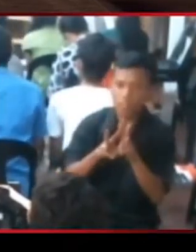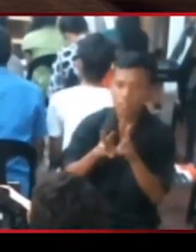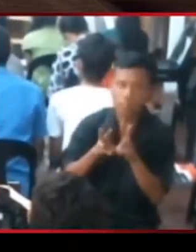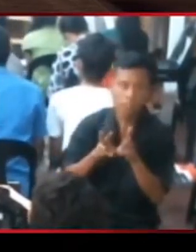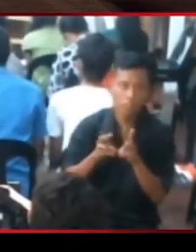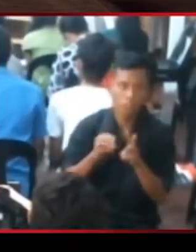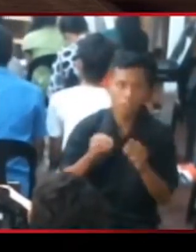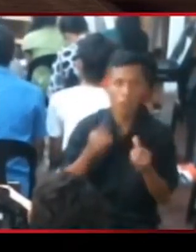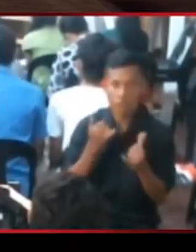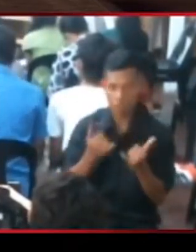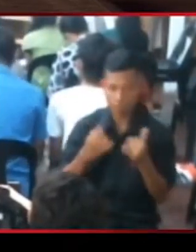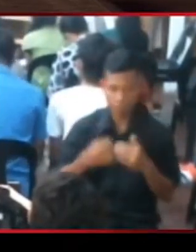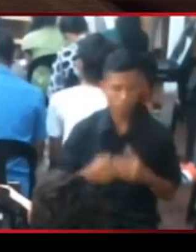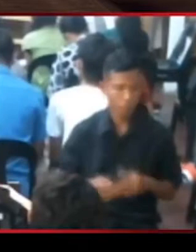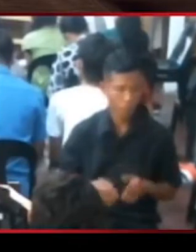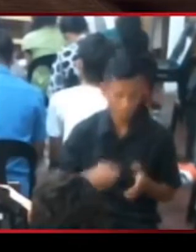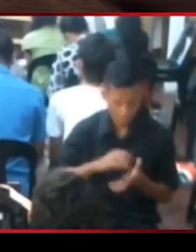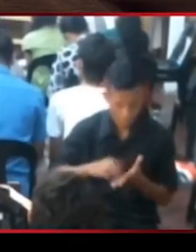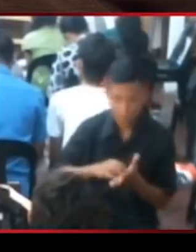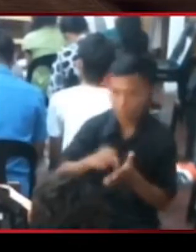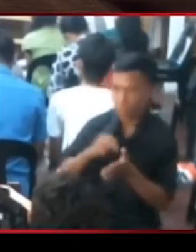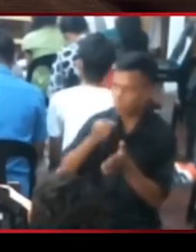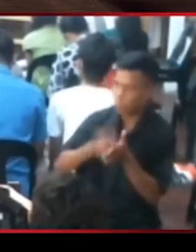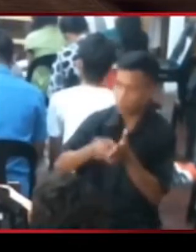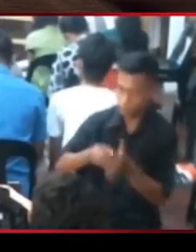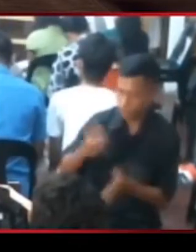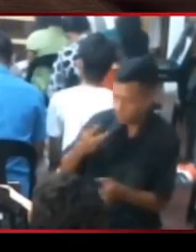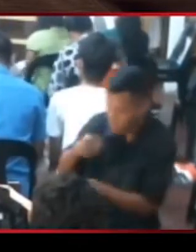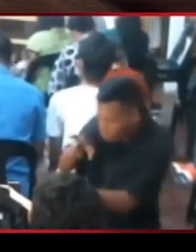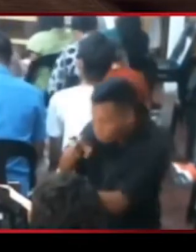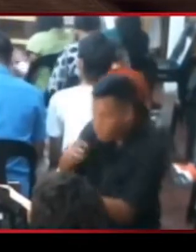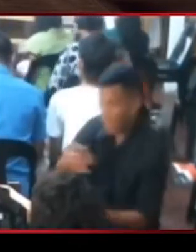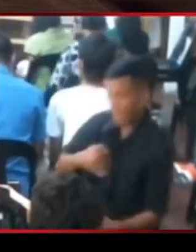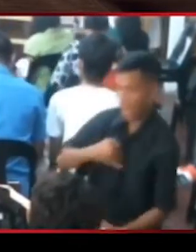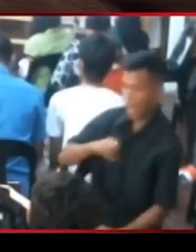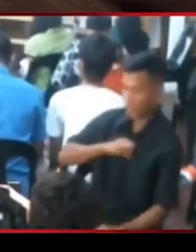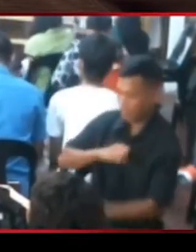look at verse 13 again. And he says,